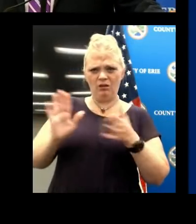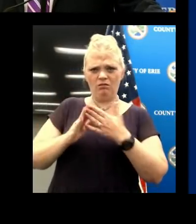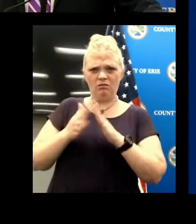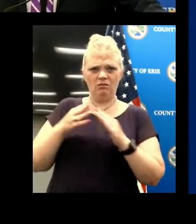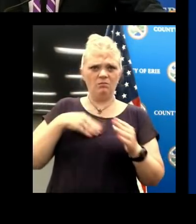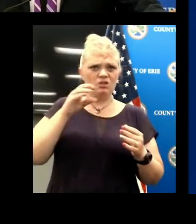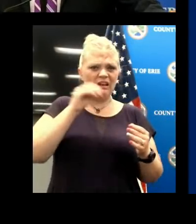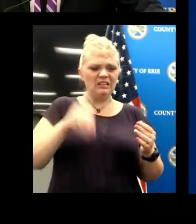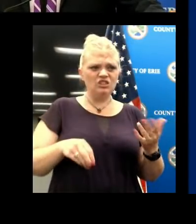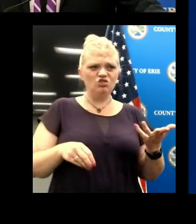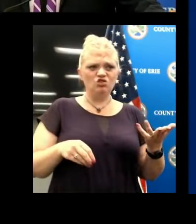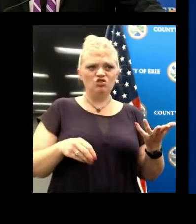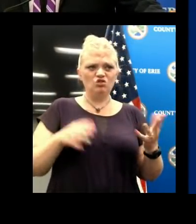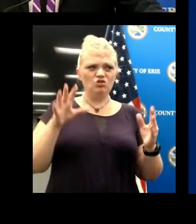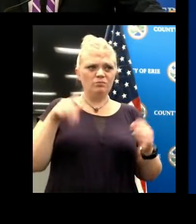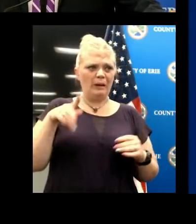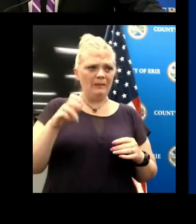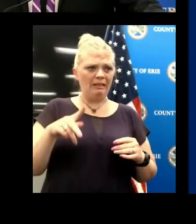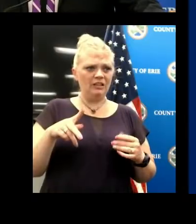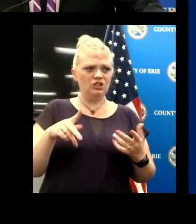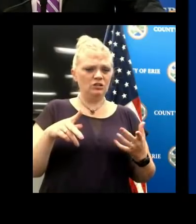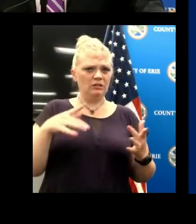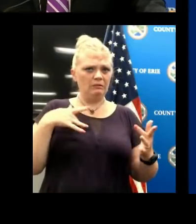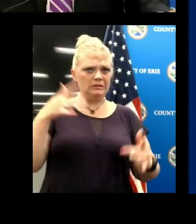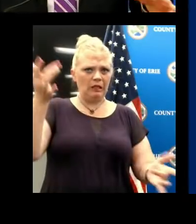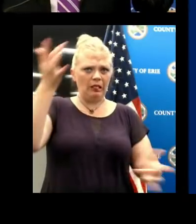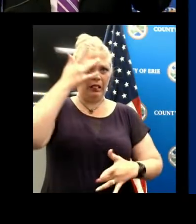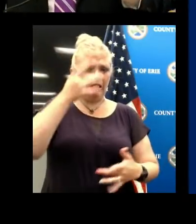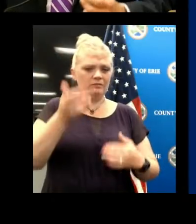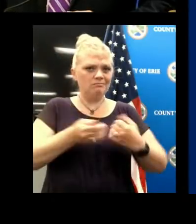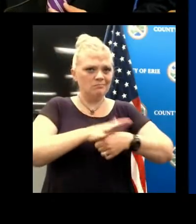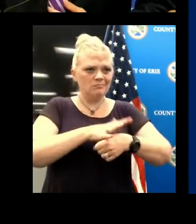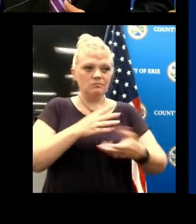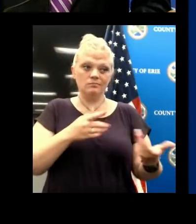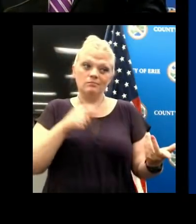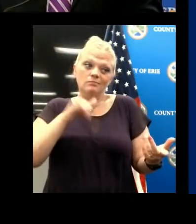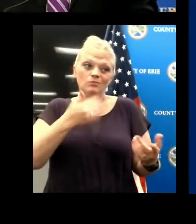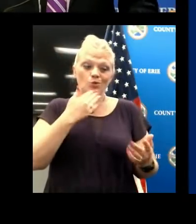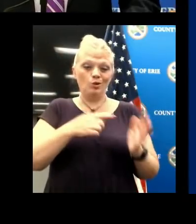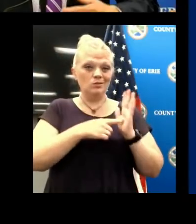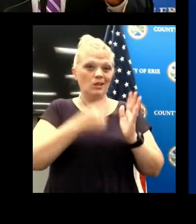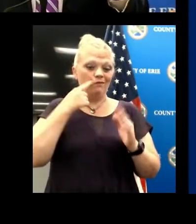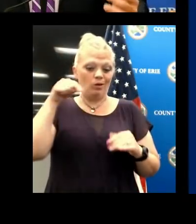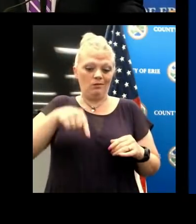of what a population that was contracting the coronavirus. So this is at least a good sign